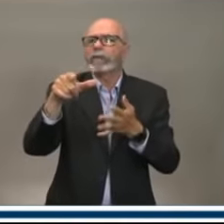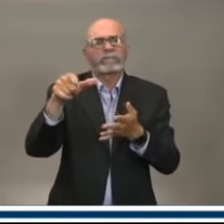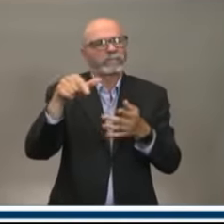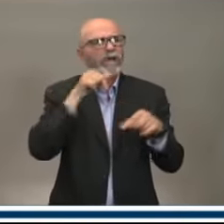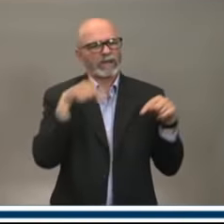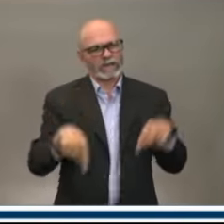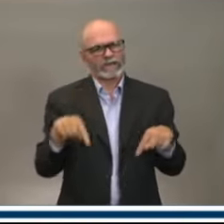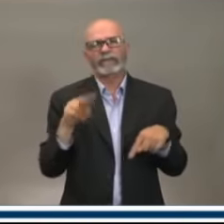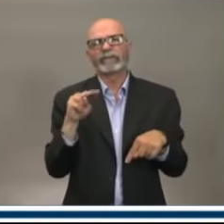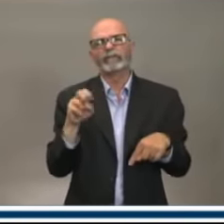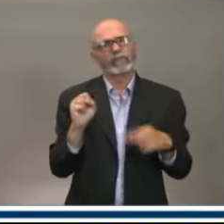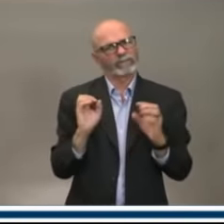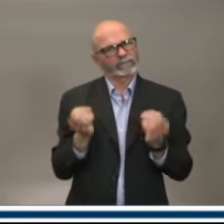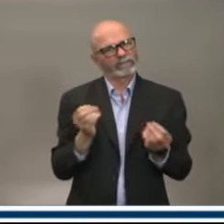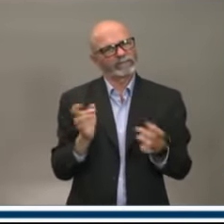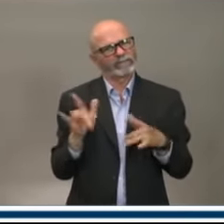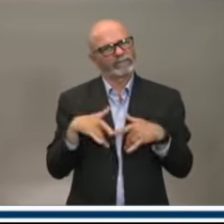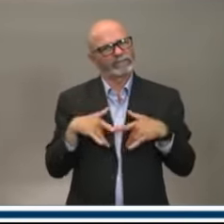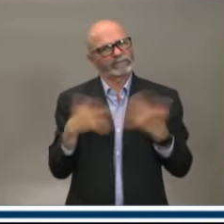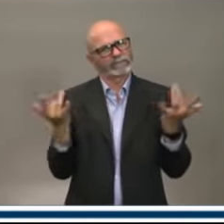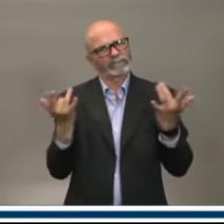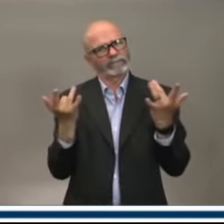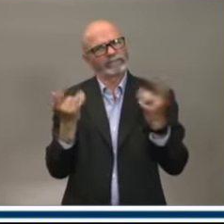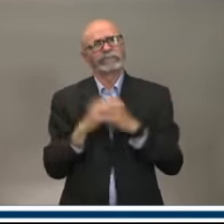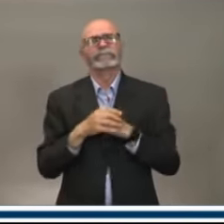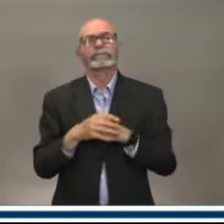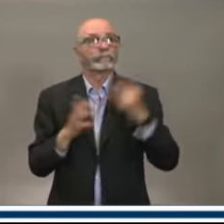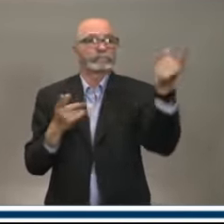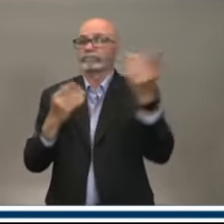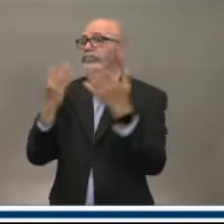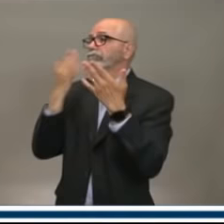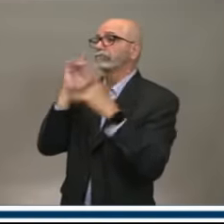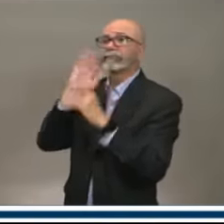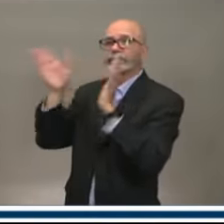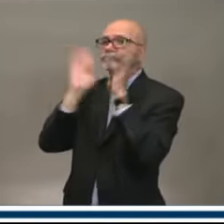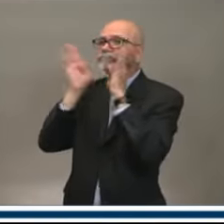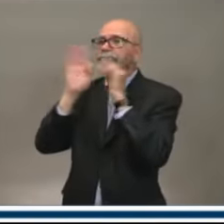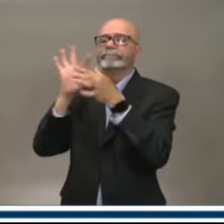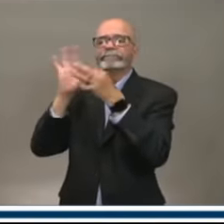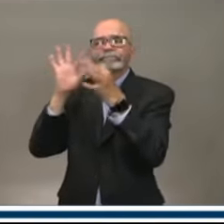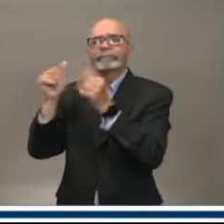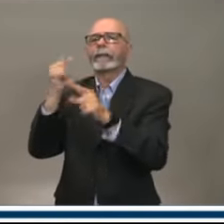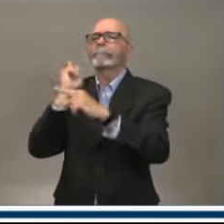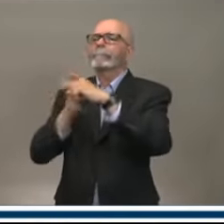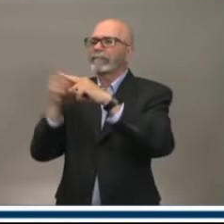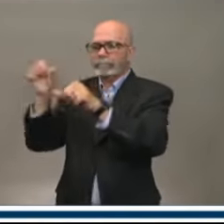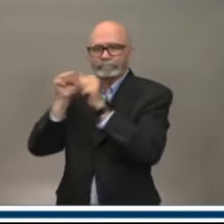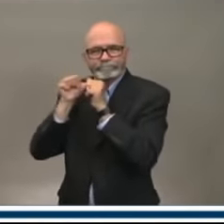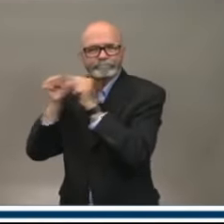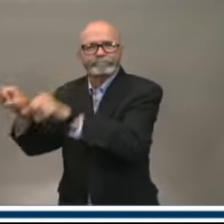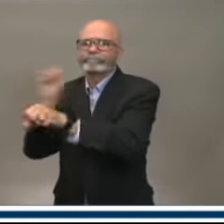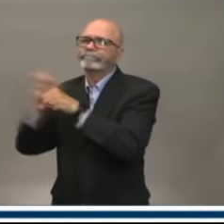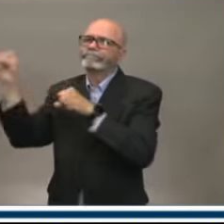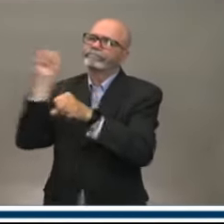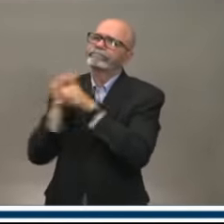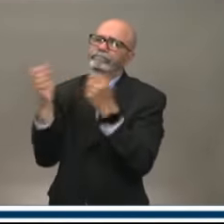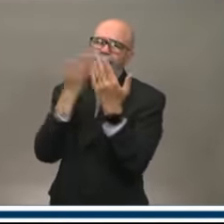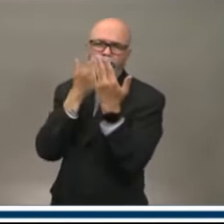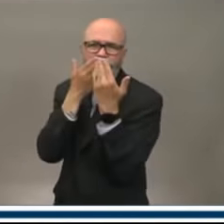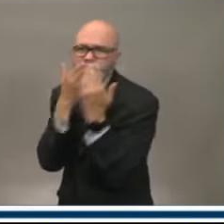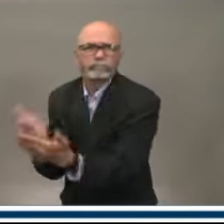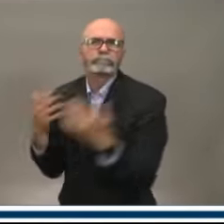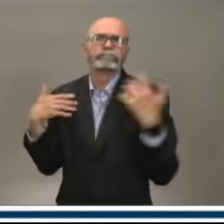all of those who have been working and continue to work throughout the economy of our province to move it forward, from cashiers in grocery